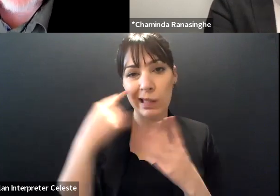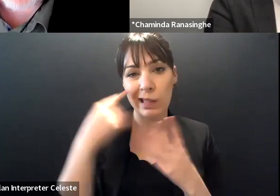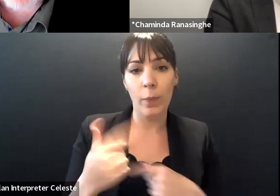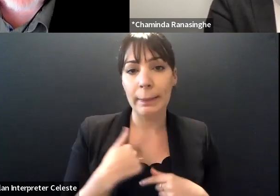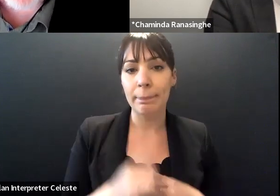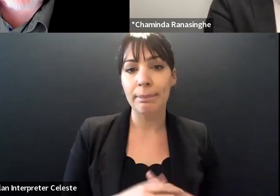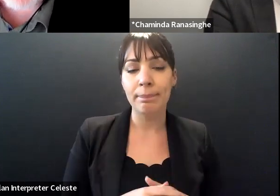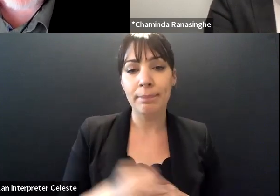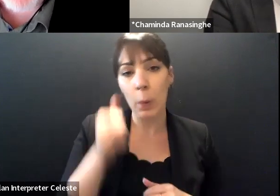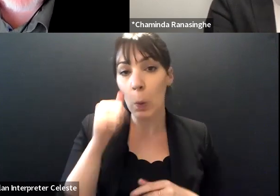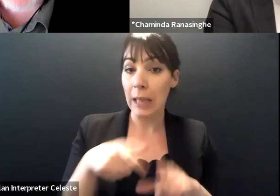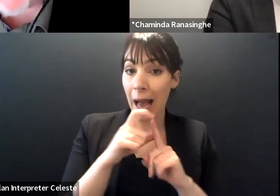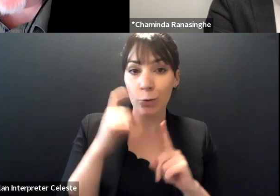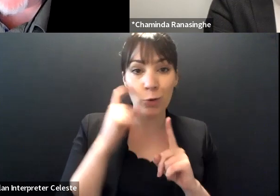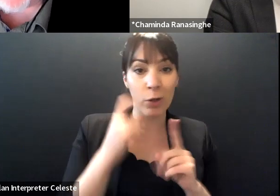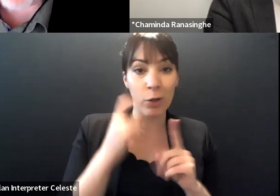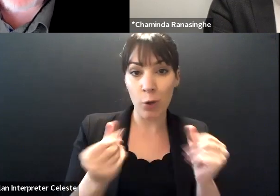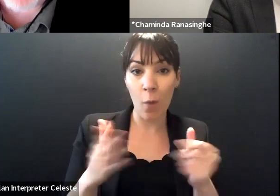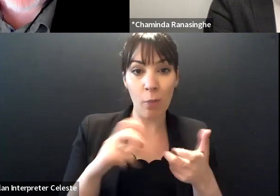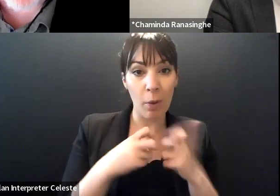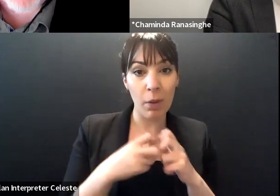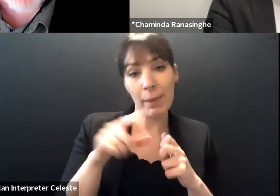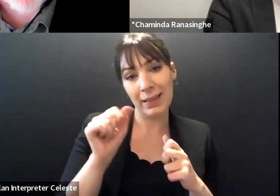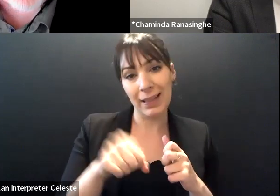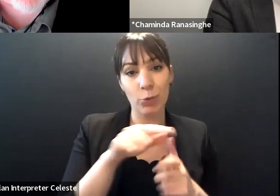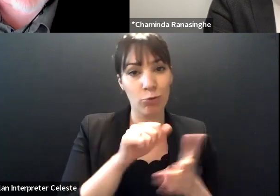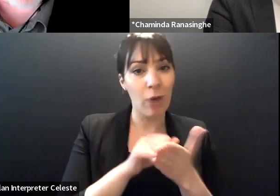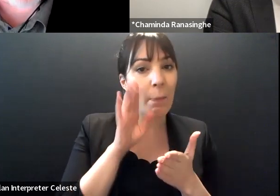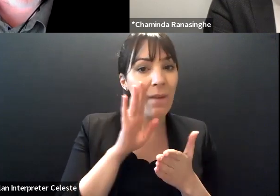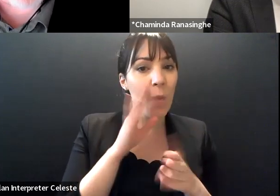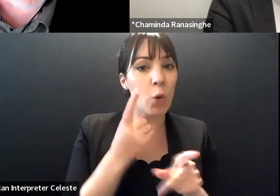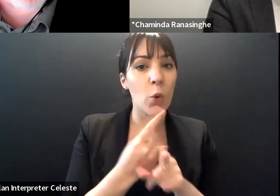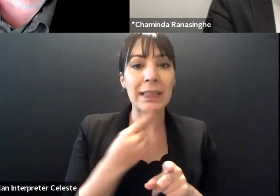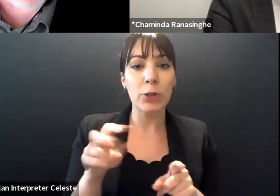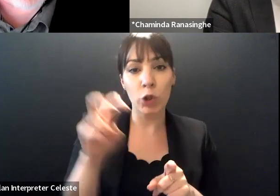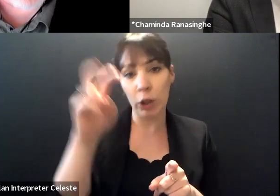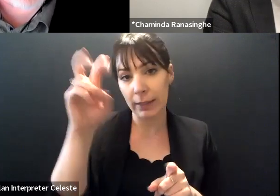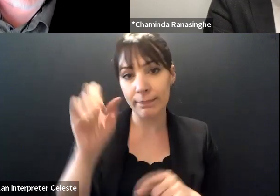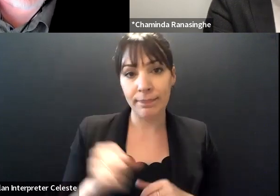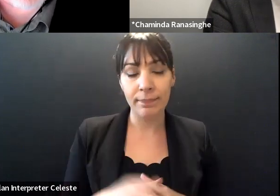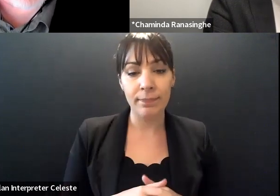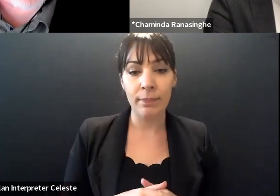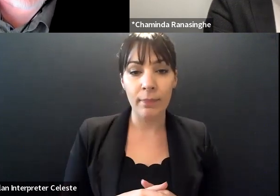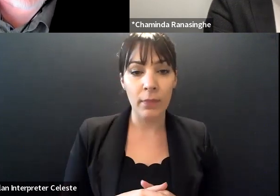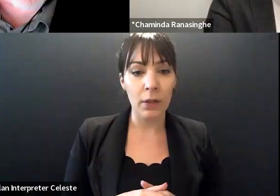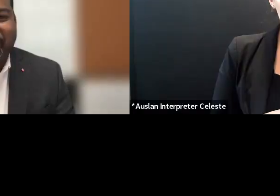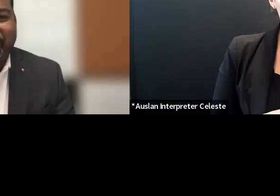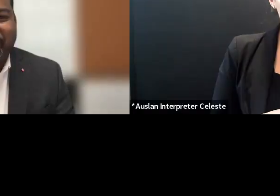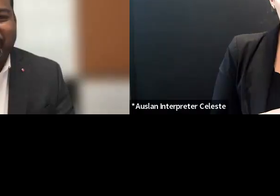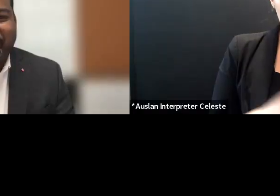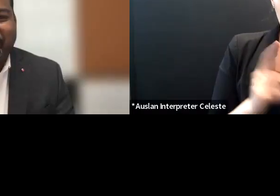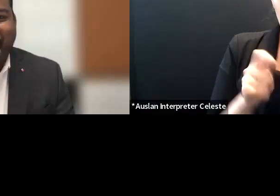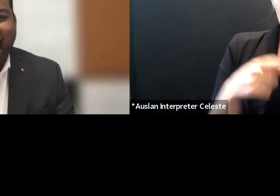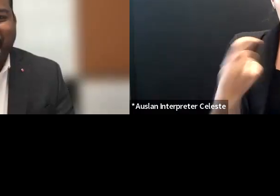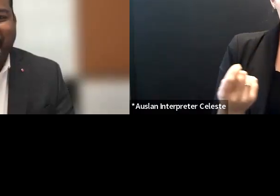to address all of those things all at once. And it is a journey, as you said, Jaminda. So thank you. Thanks, Darren. Great to have you on board. Tracy, I'll go to you next.